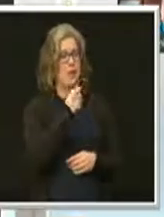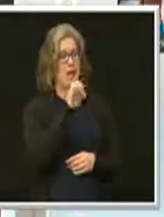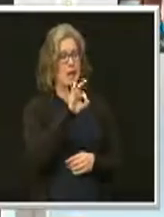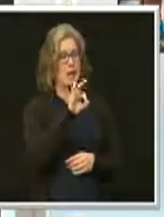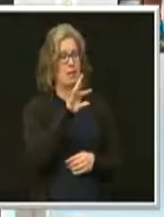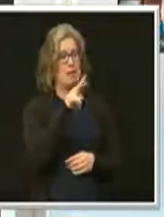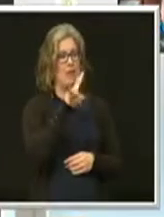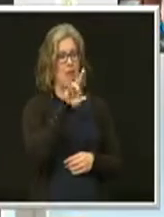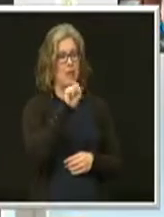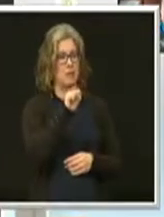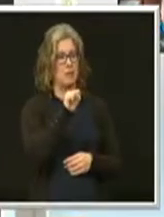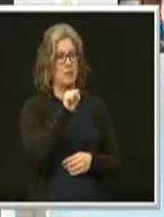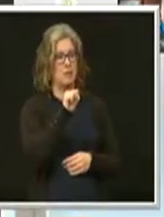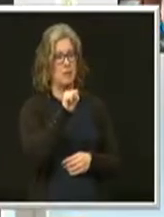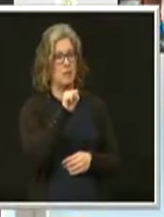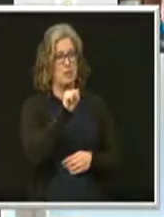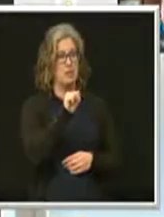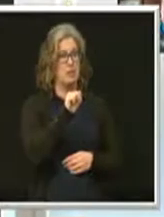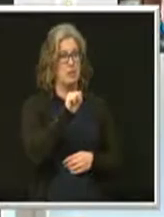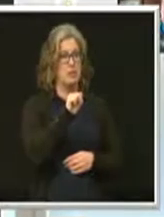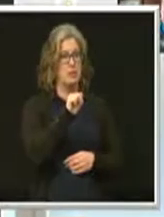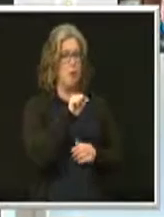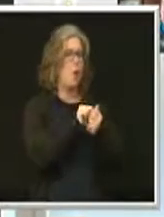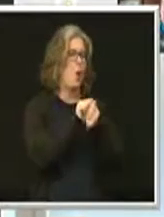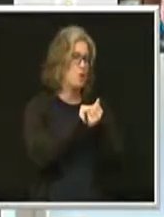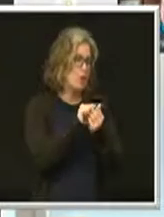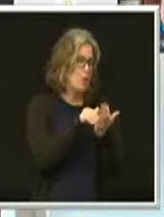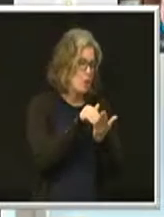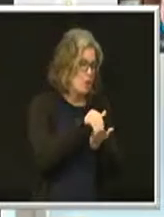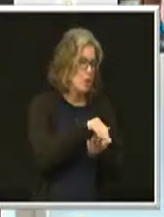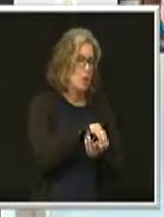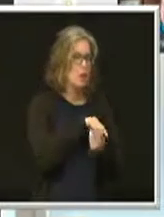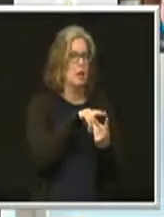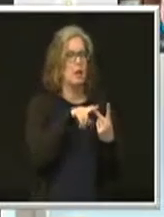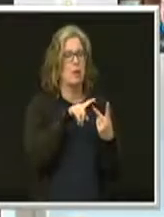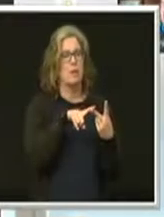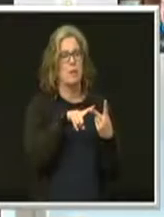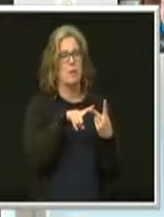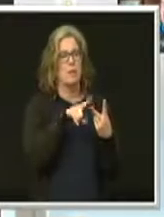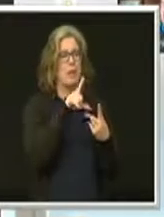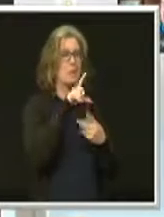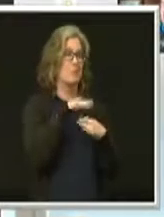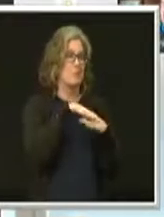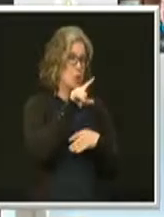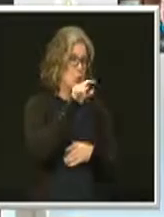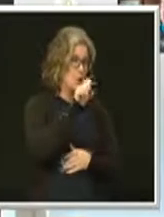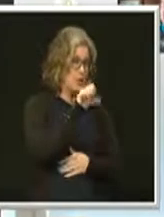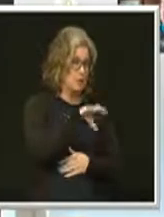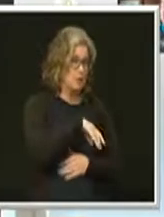COVID-19 virus. Wash your hands frequently, at least 20 seconds